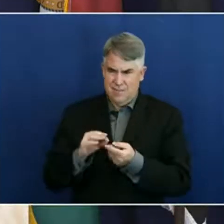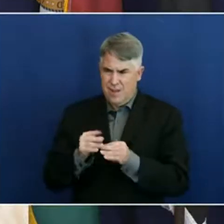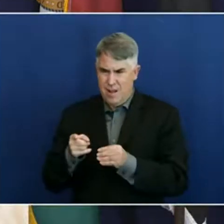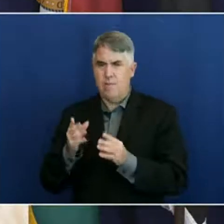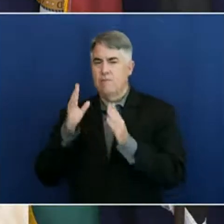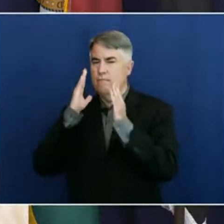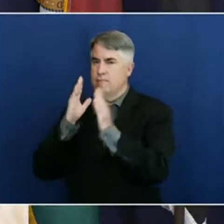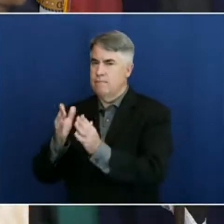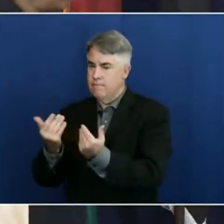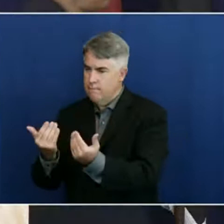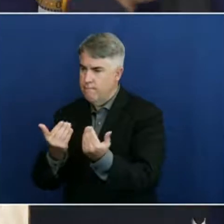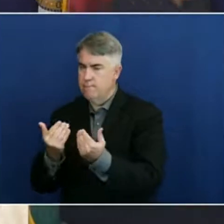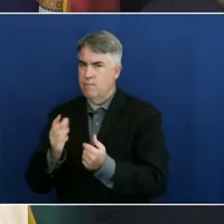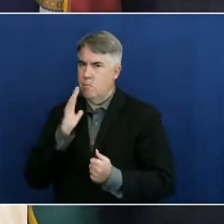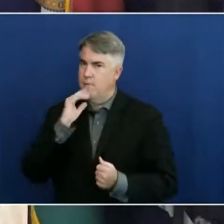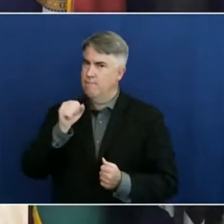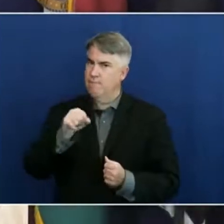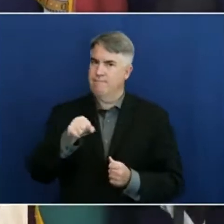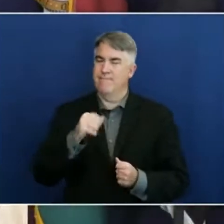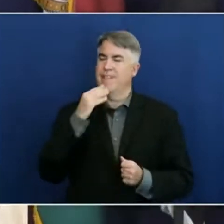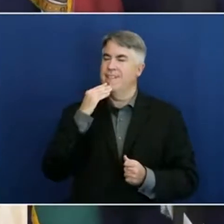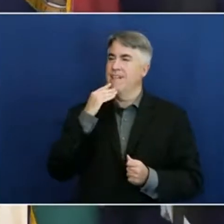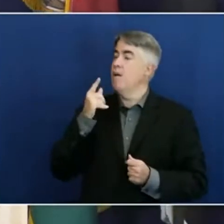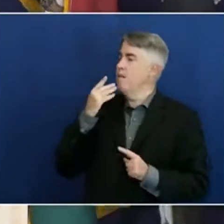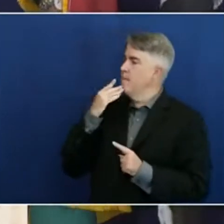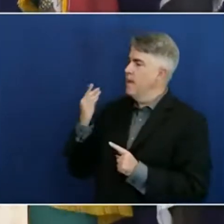you. Okay, thank you.